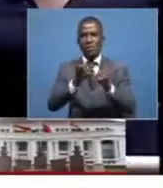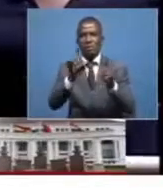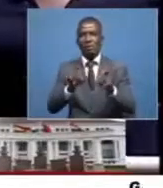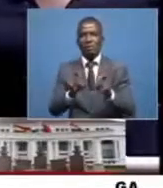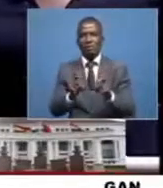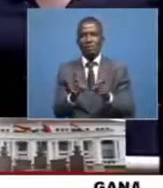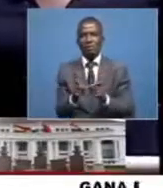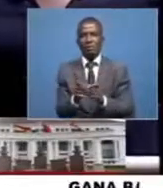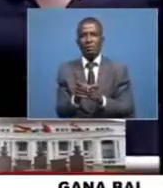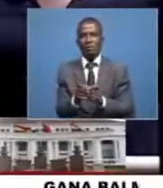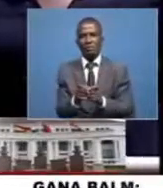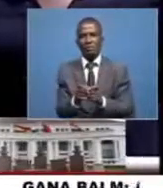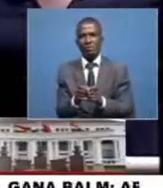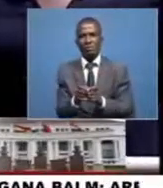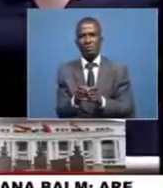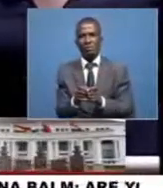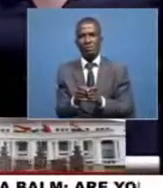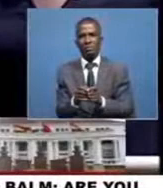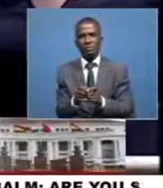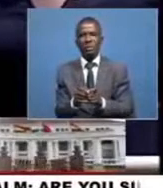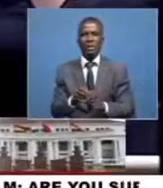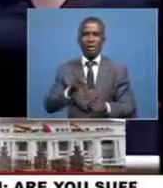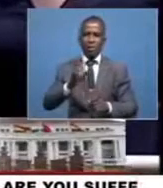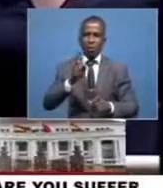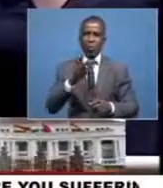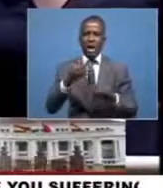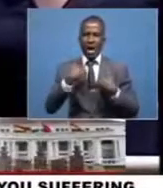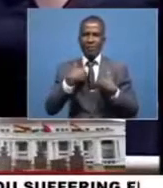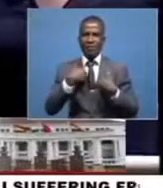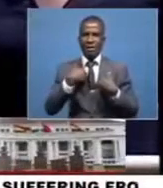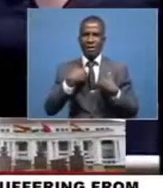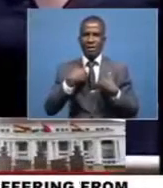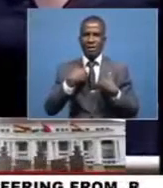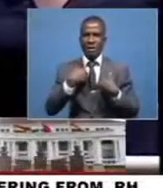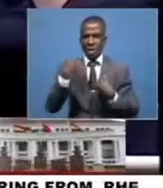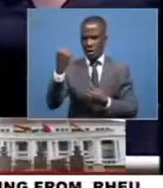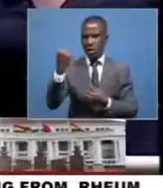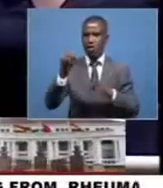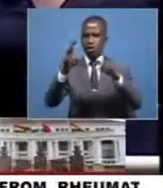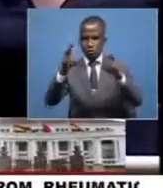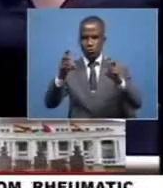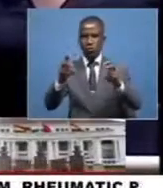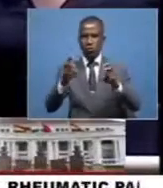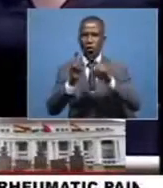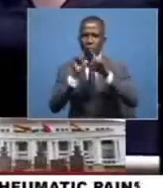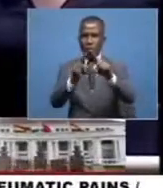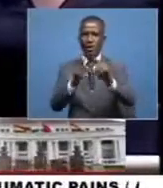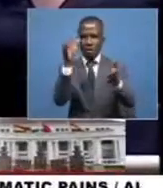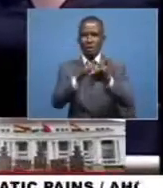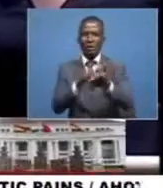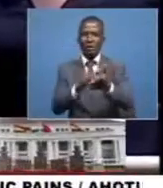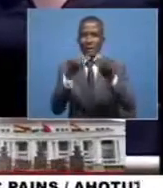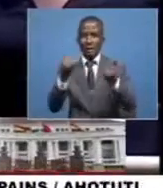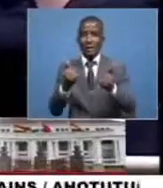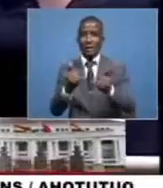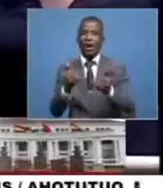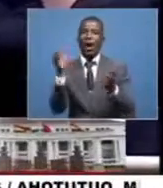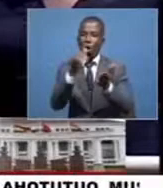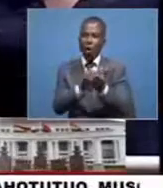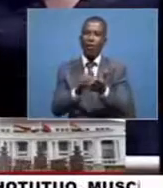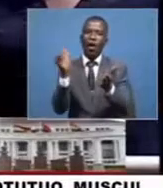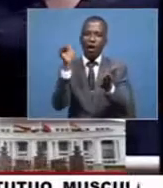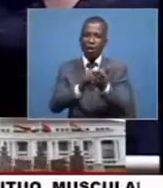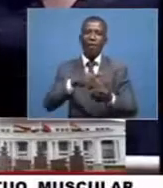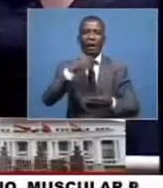Definitely not. We have the strength of our case, but as we have stated over and over